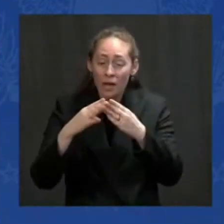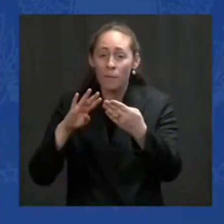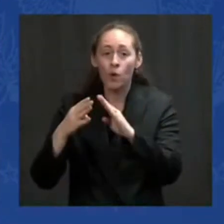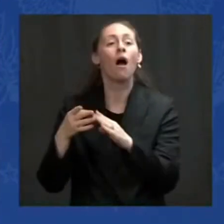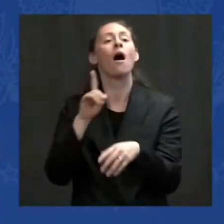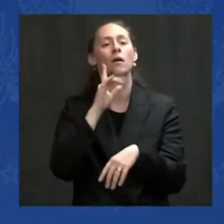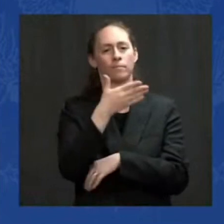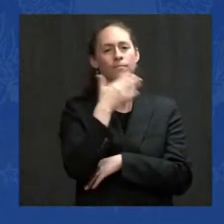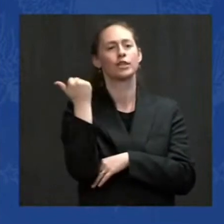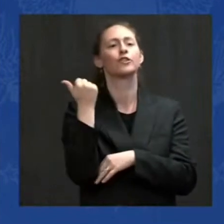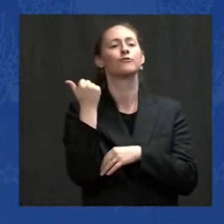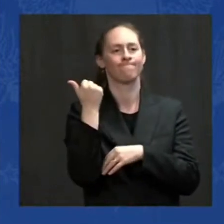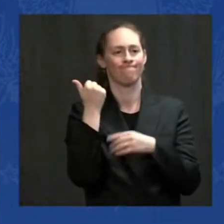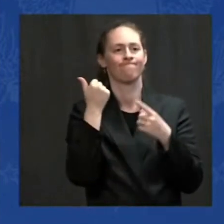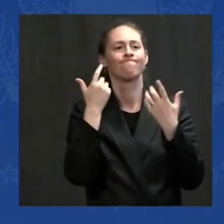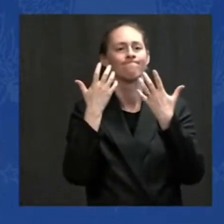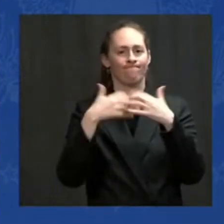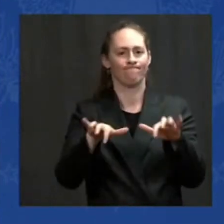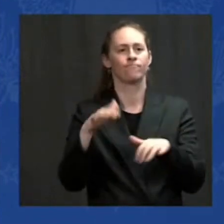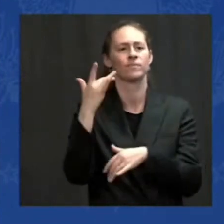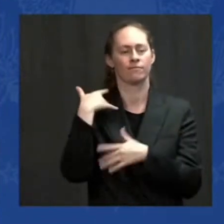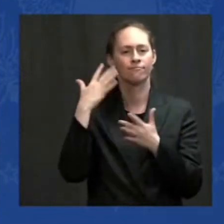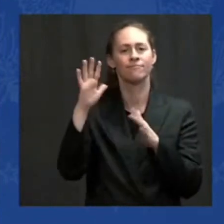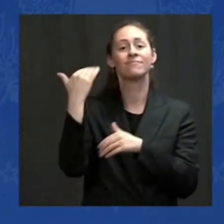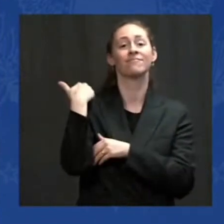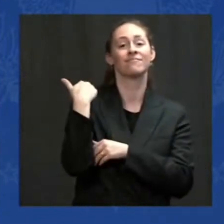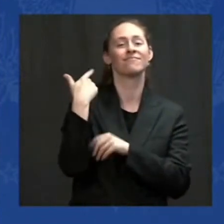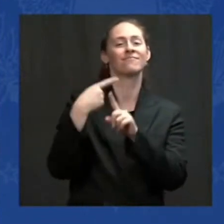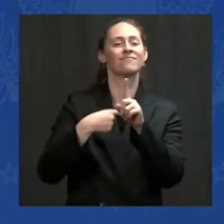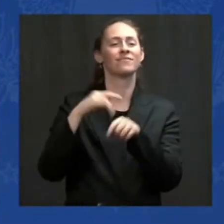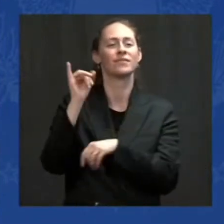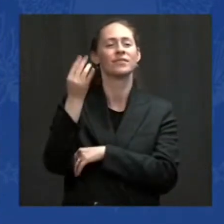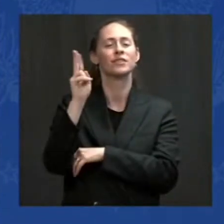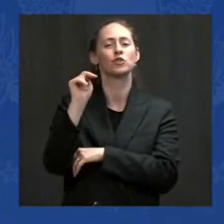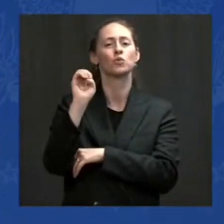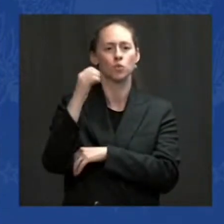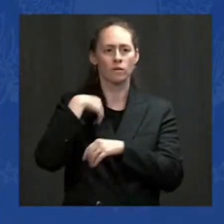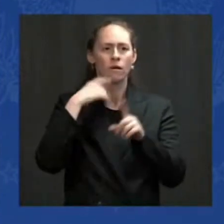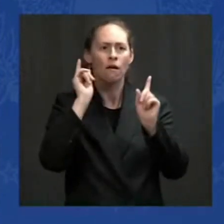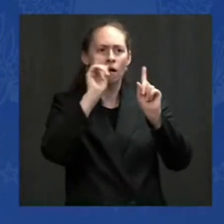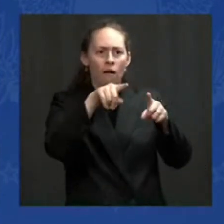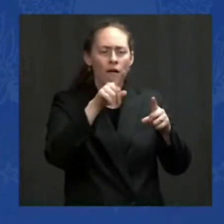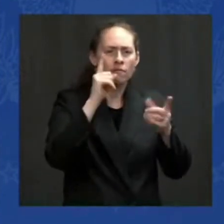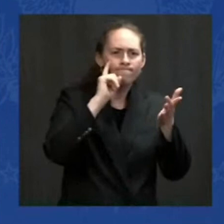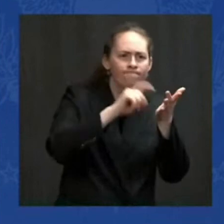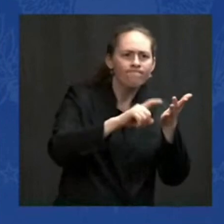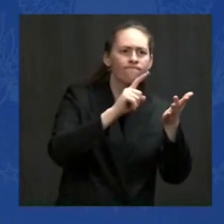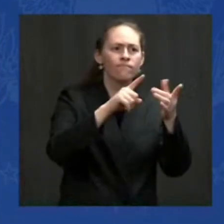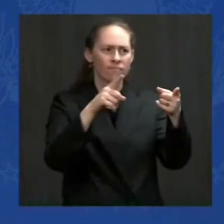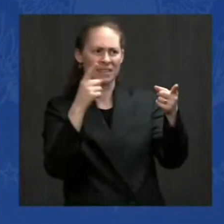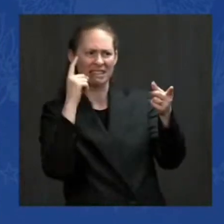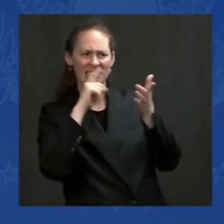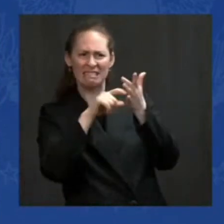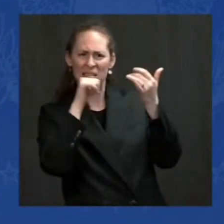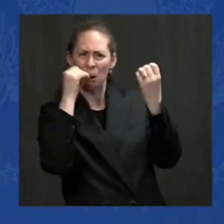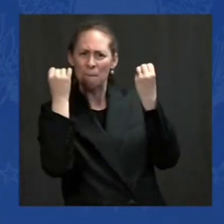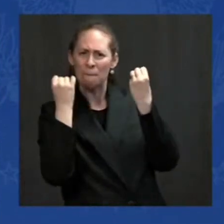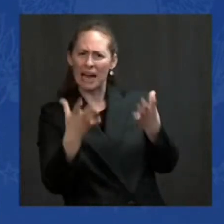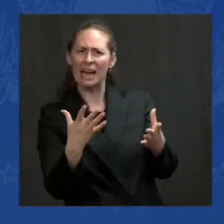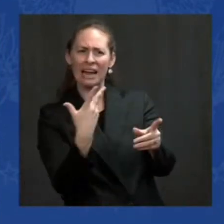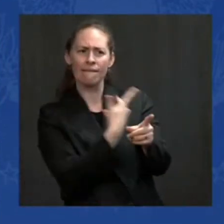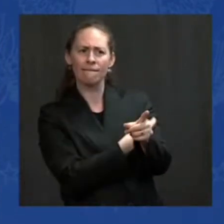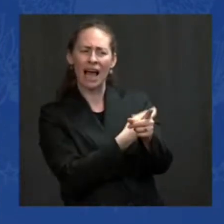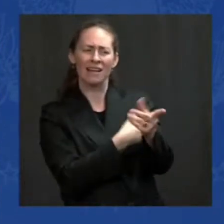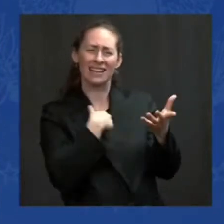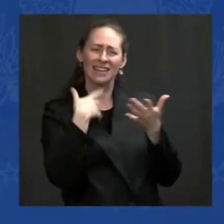some of the lowest vaccination rates. We worked with local organizations in these communities to make sure people knew where